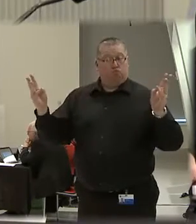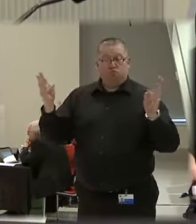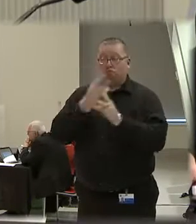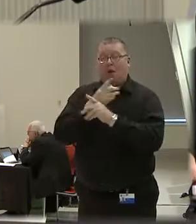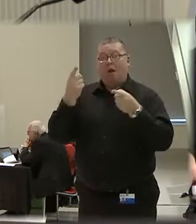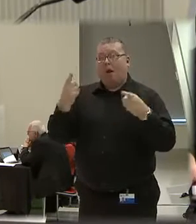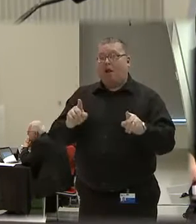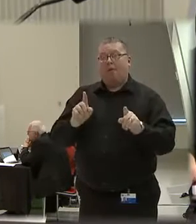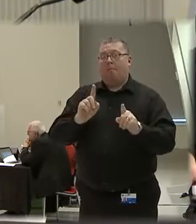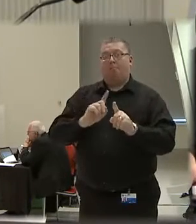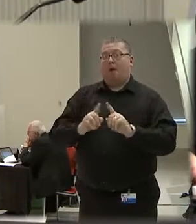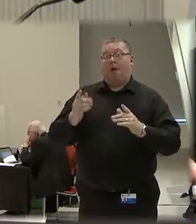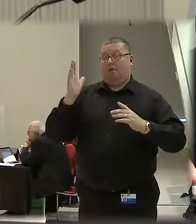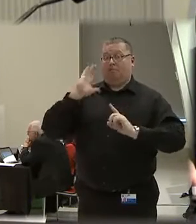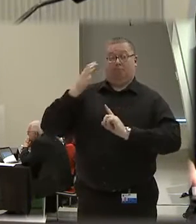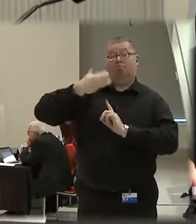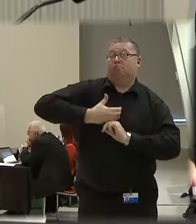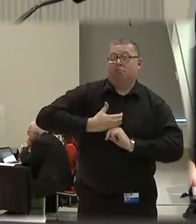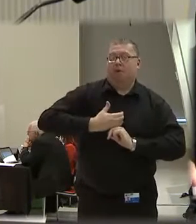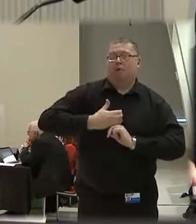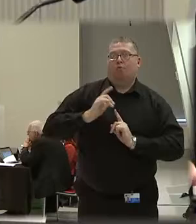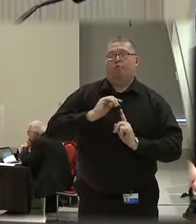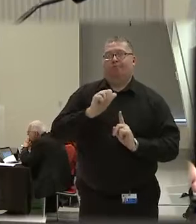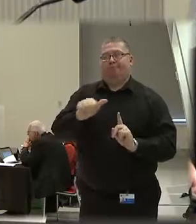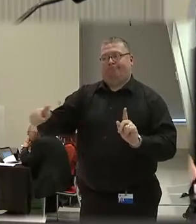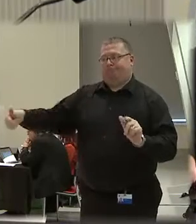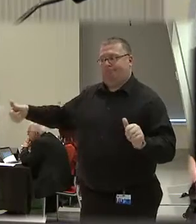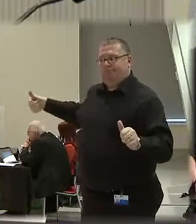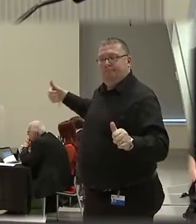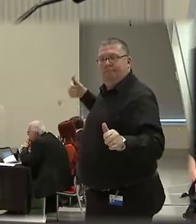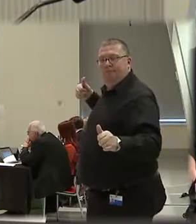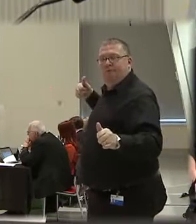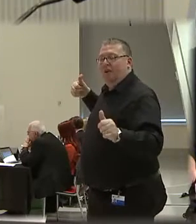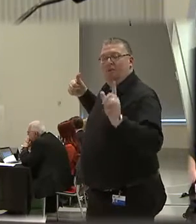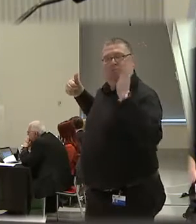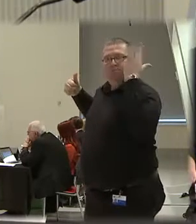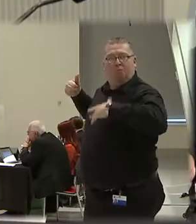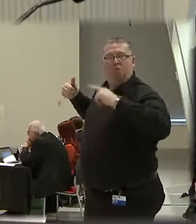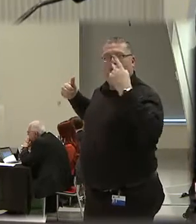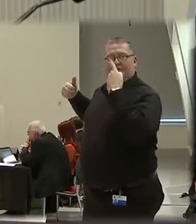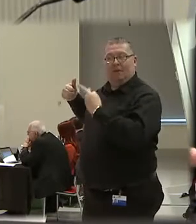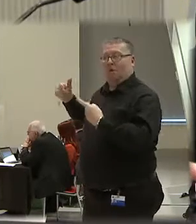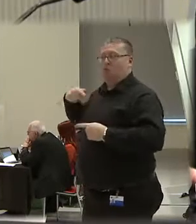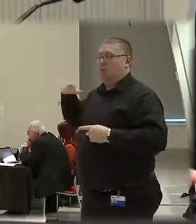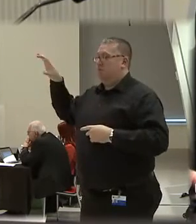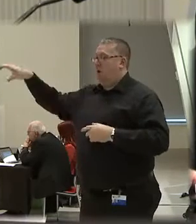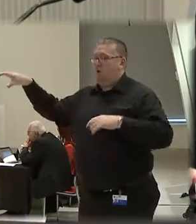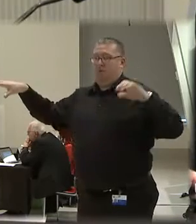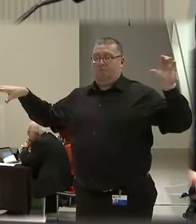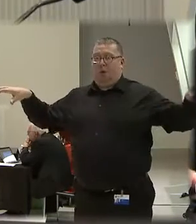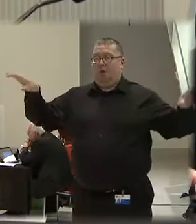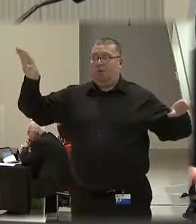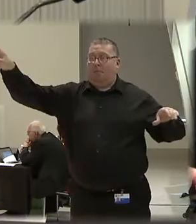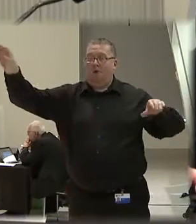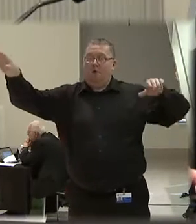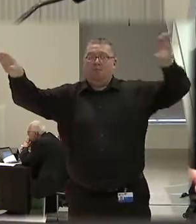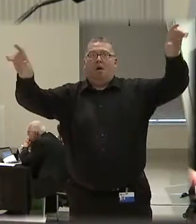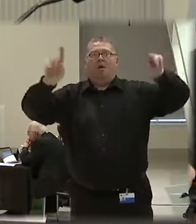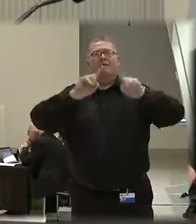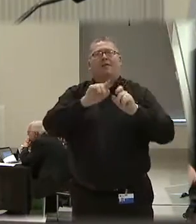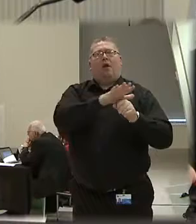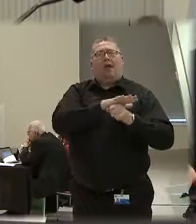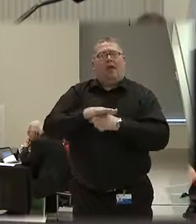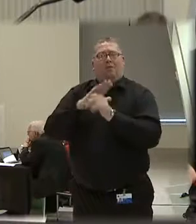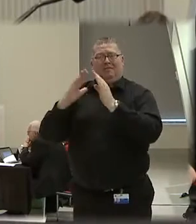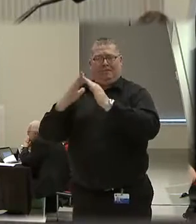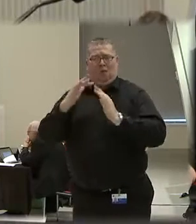but they stayed out of sight. We pre-positioned them at various critical locations, areas that we thought